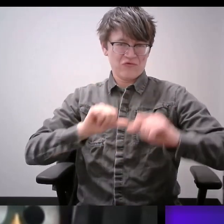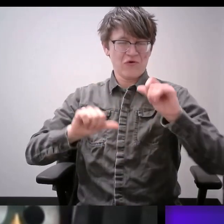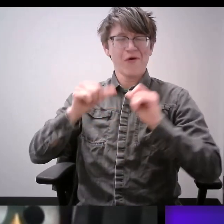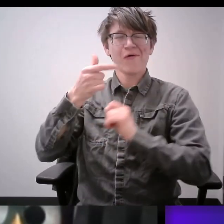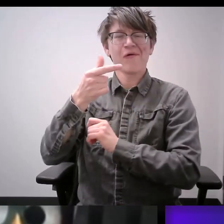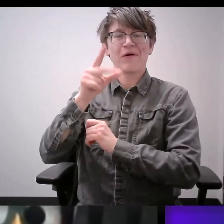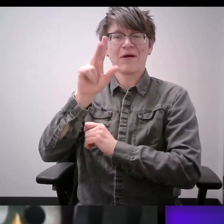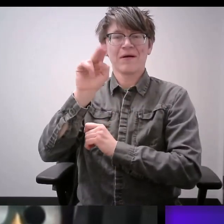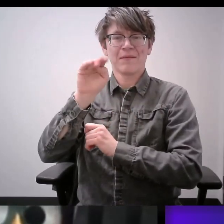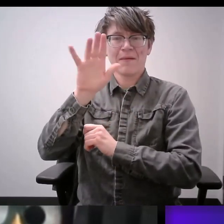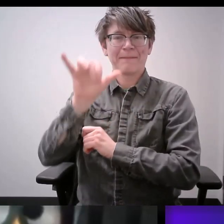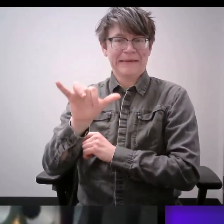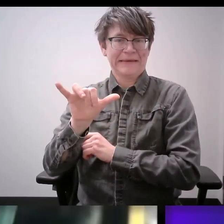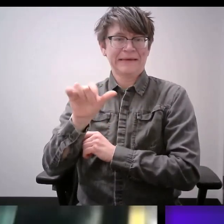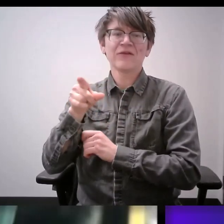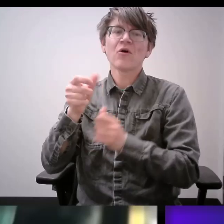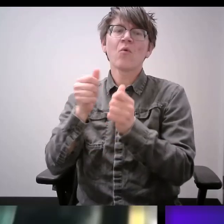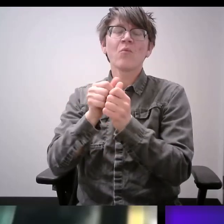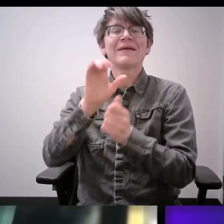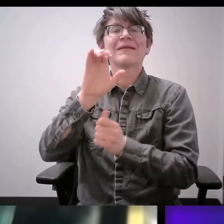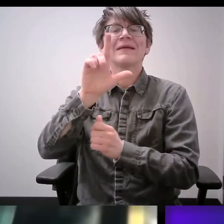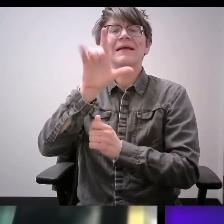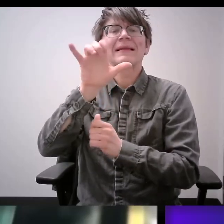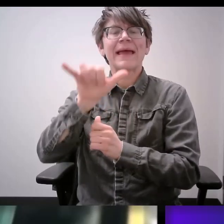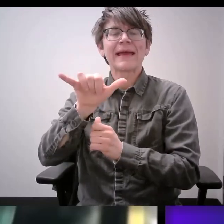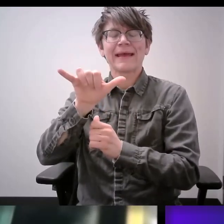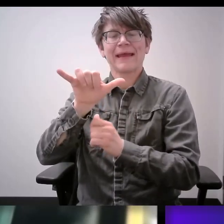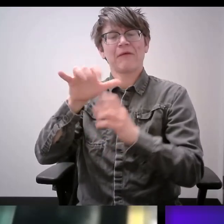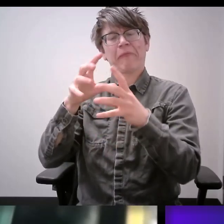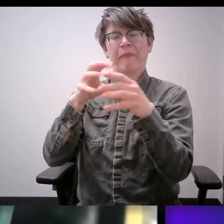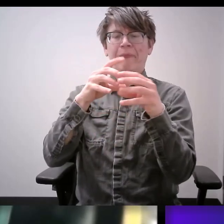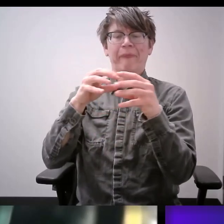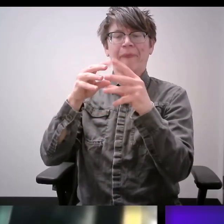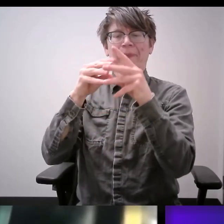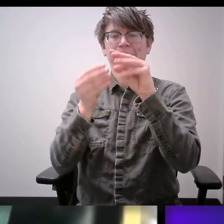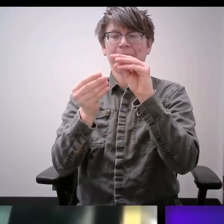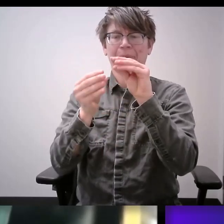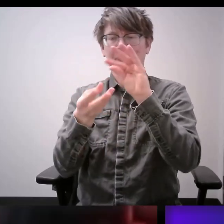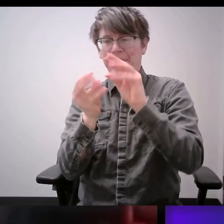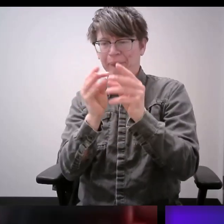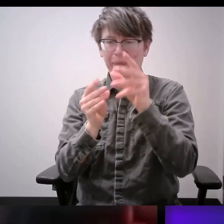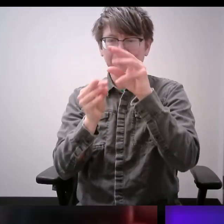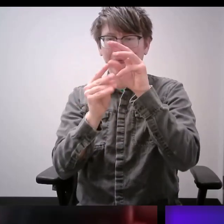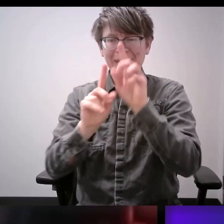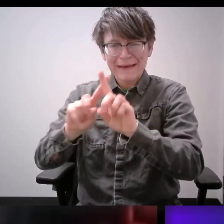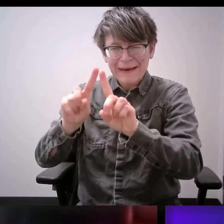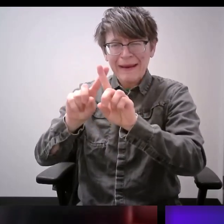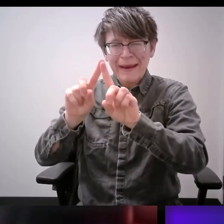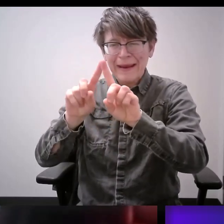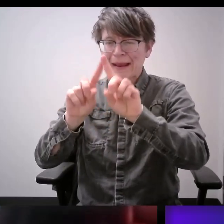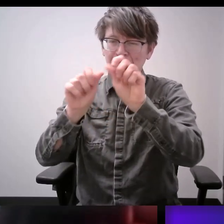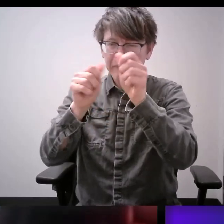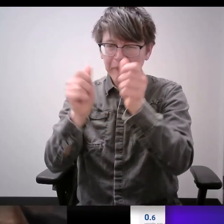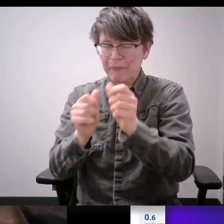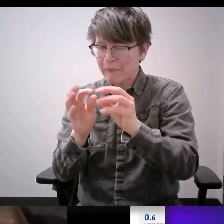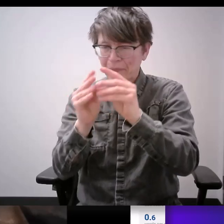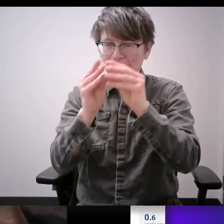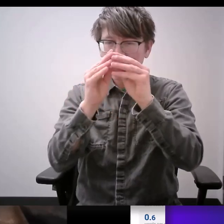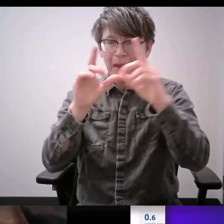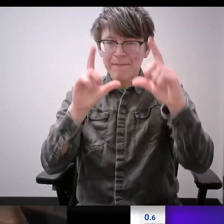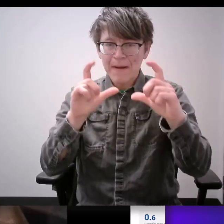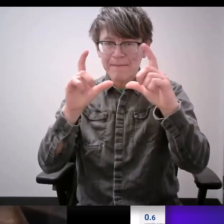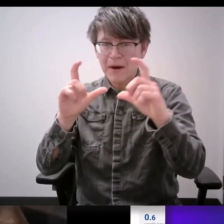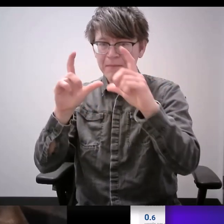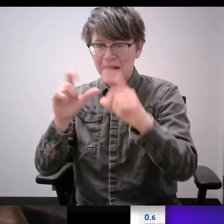claymation. It's a form of stop motion. It's one of 4 categories we're kind of talking about here. Now, I love that stuff. Then you have